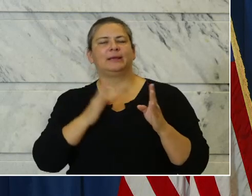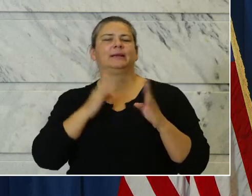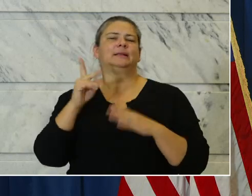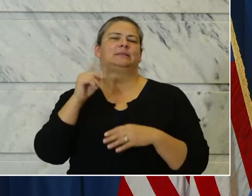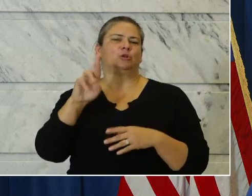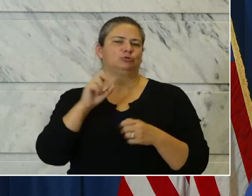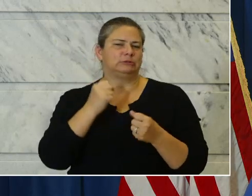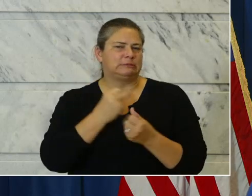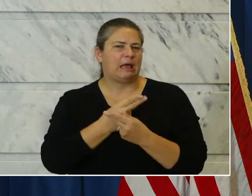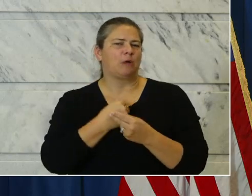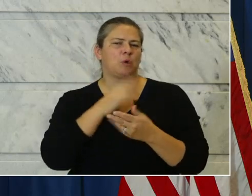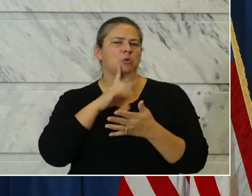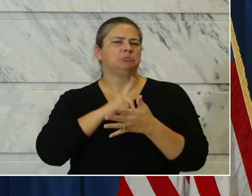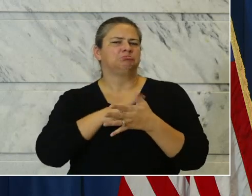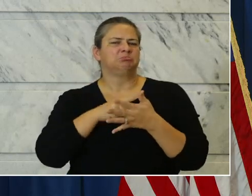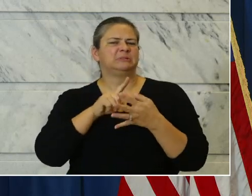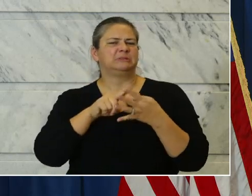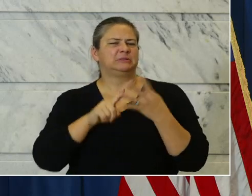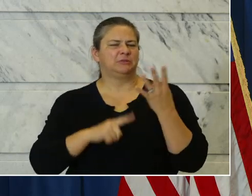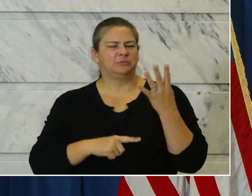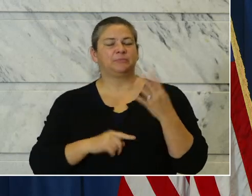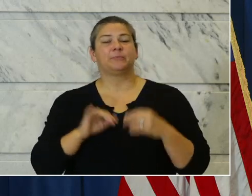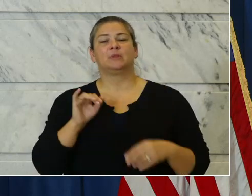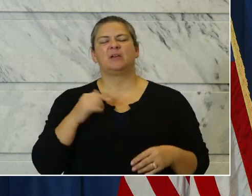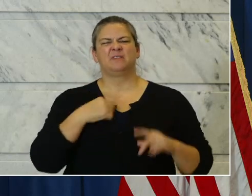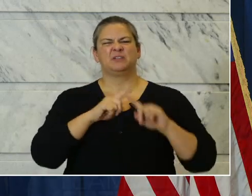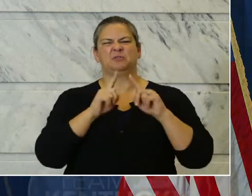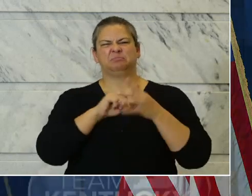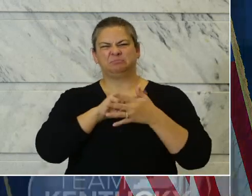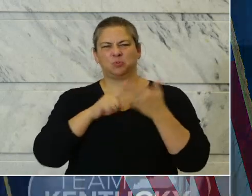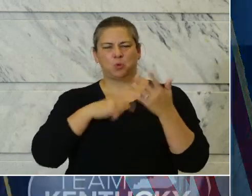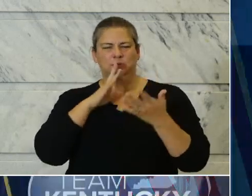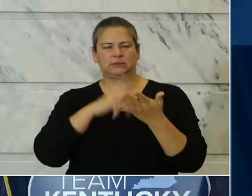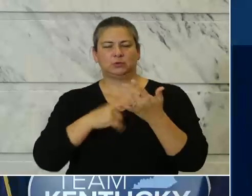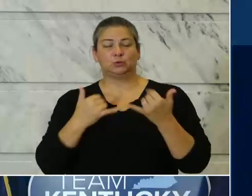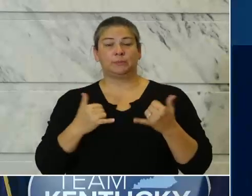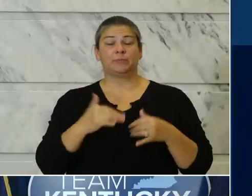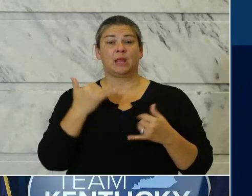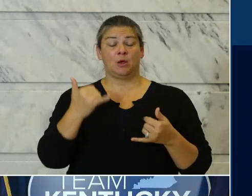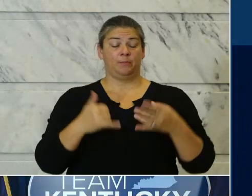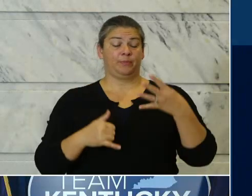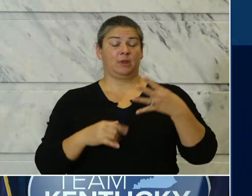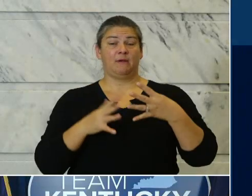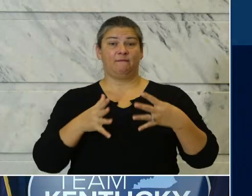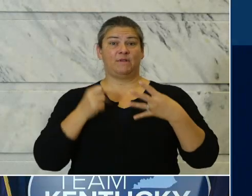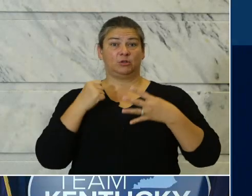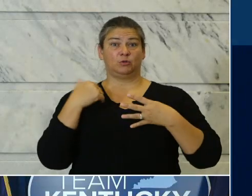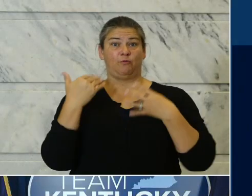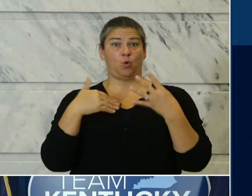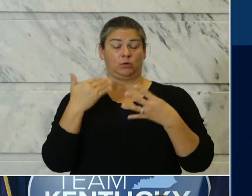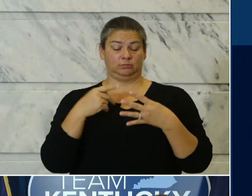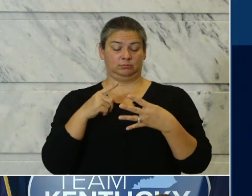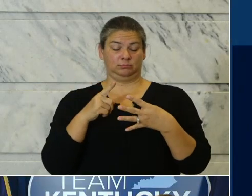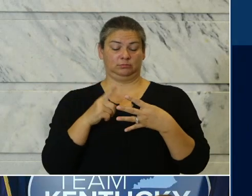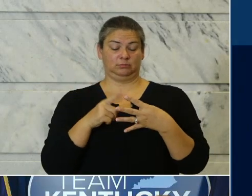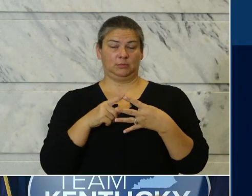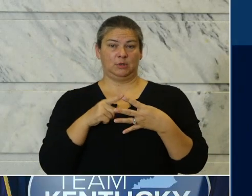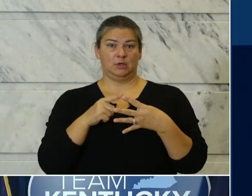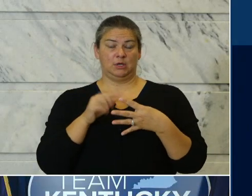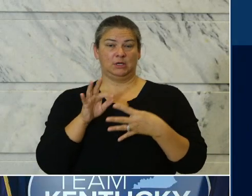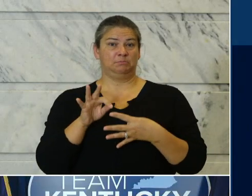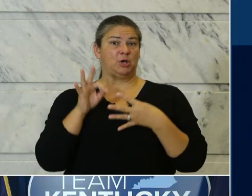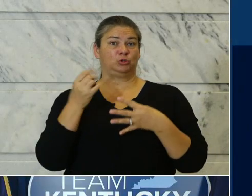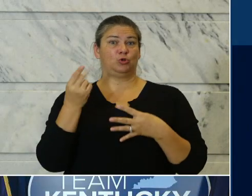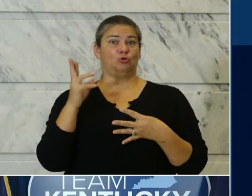it. So let's start with our Fast 4 at 4. Number one is a pretty special grant that